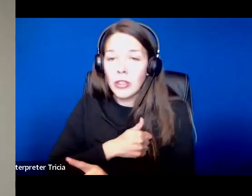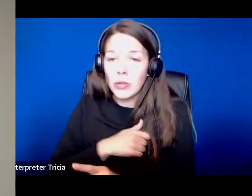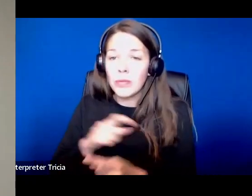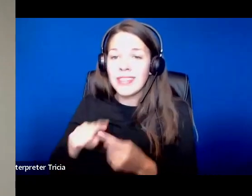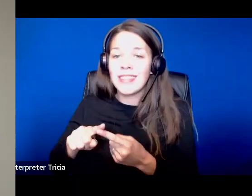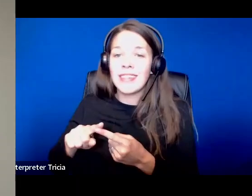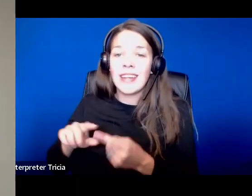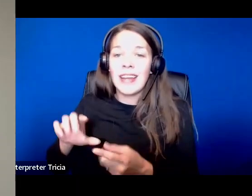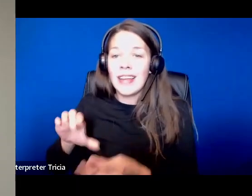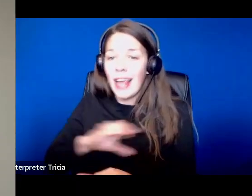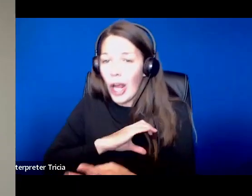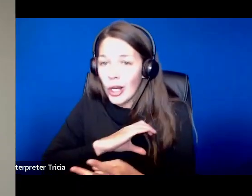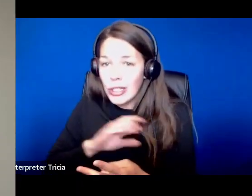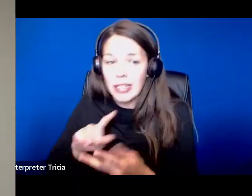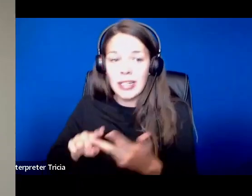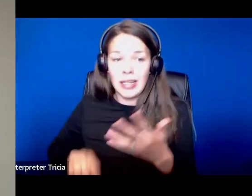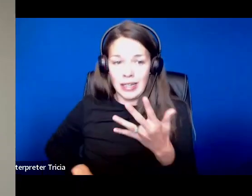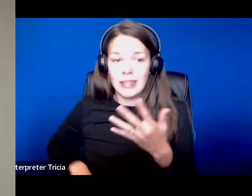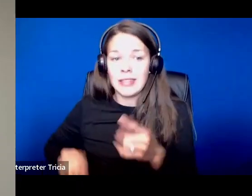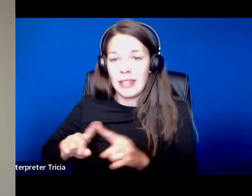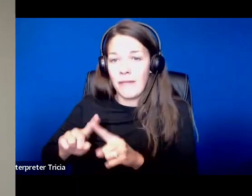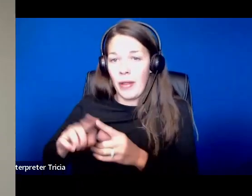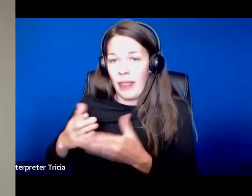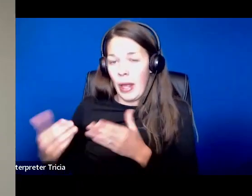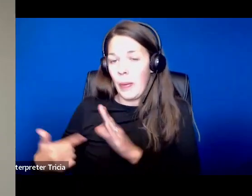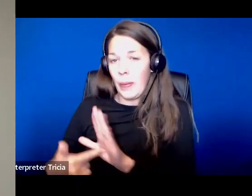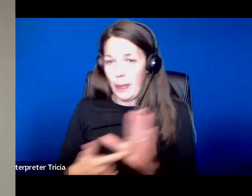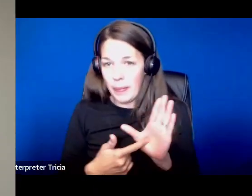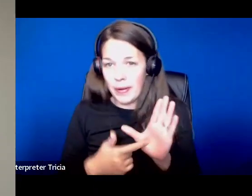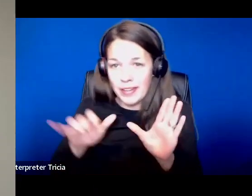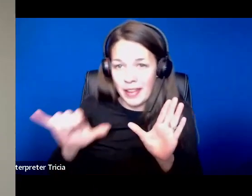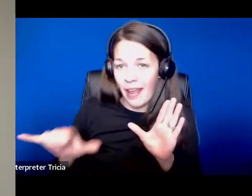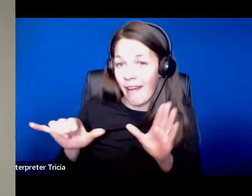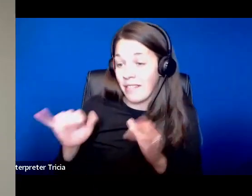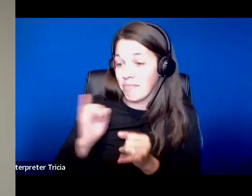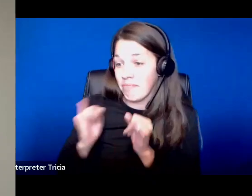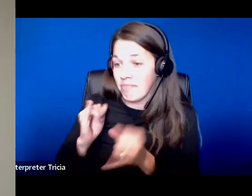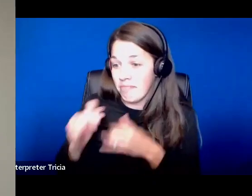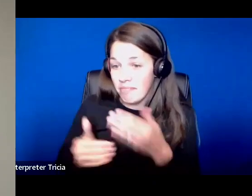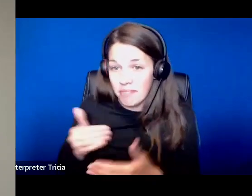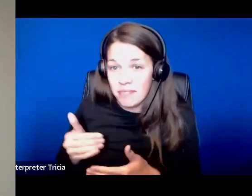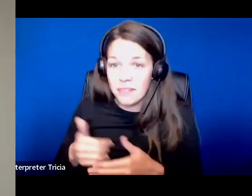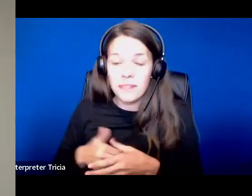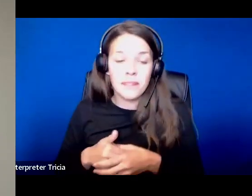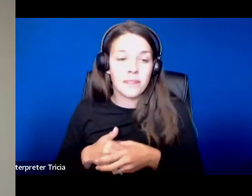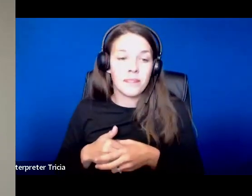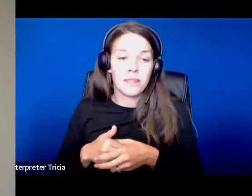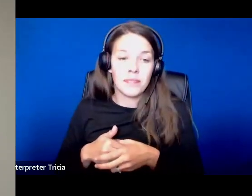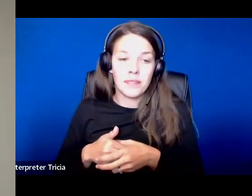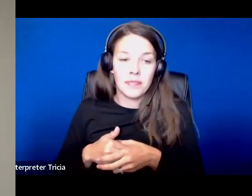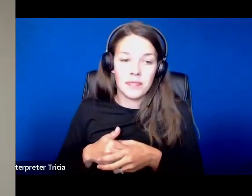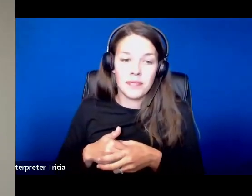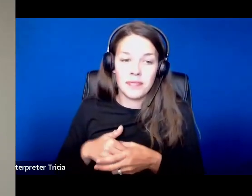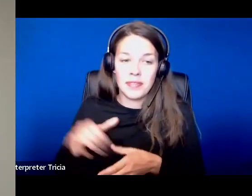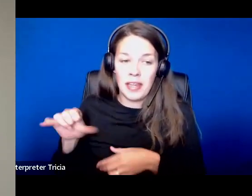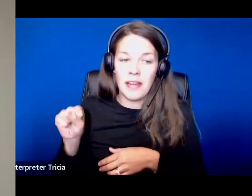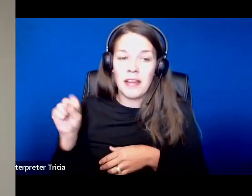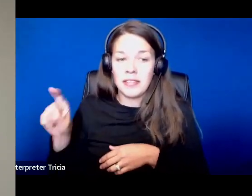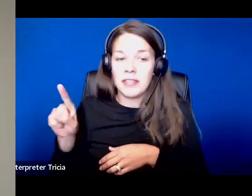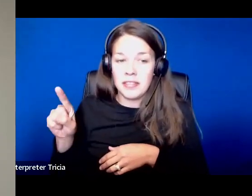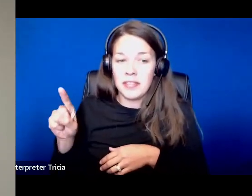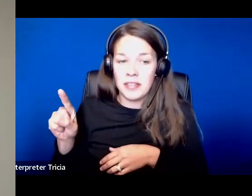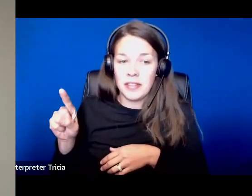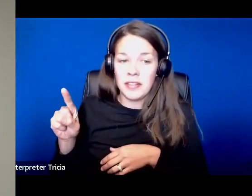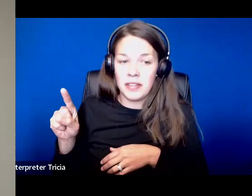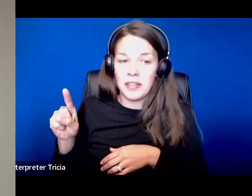what characteristics are we looking for? And we present that in our interview process. So yeah, just like she had said, really